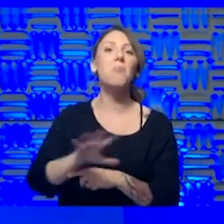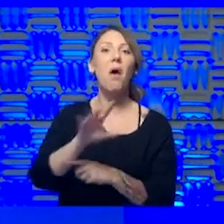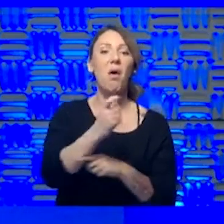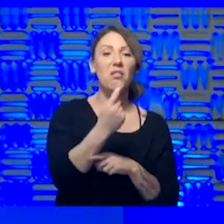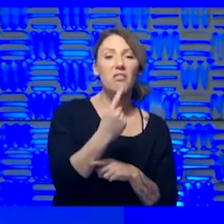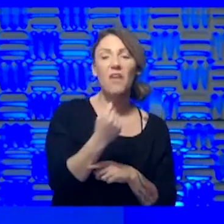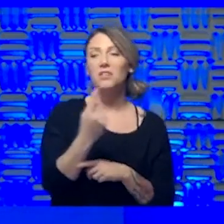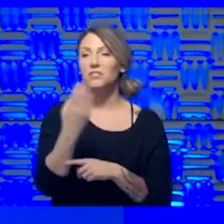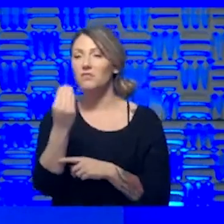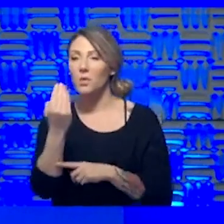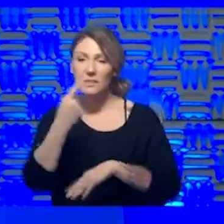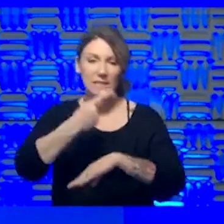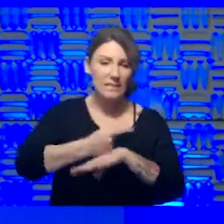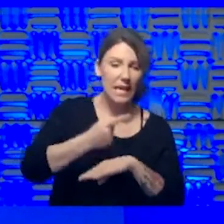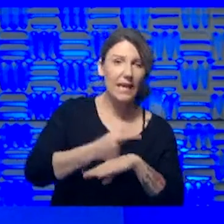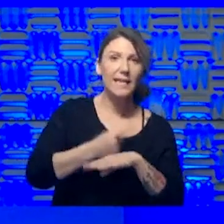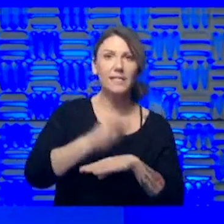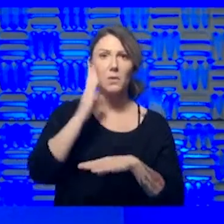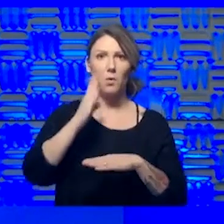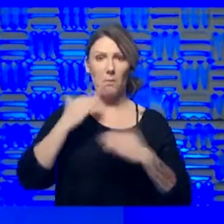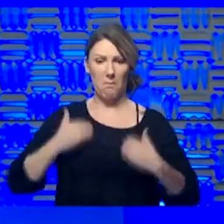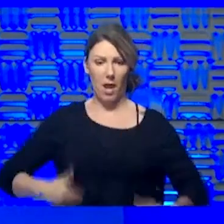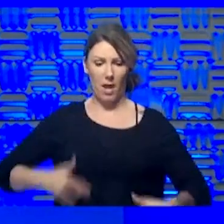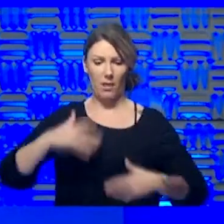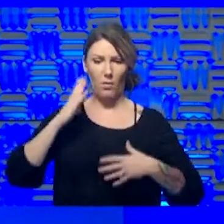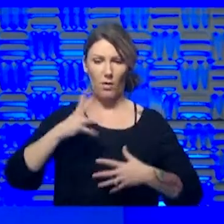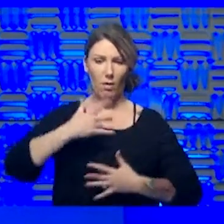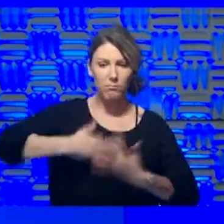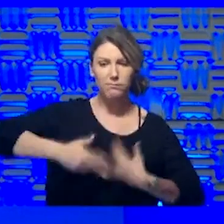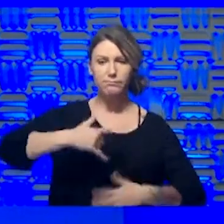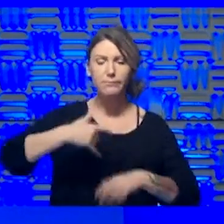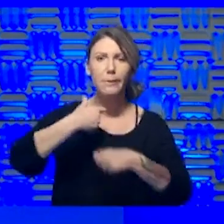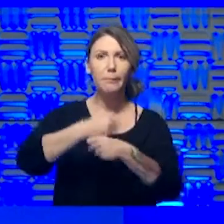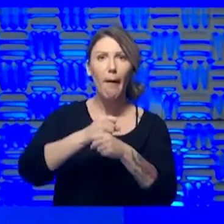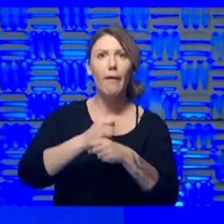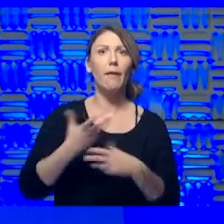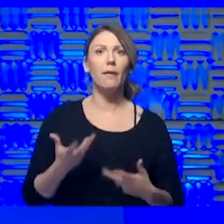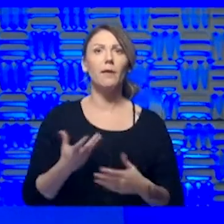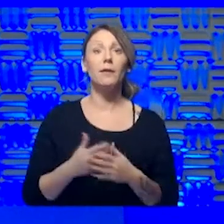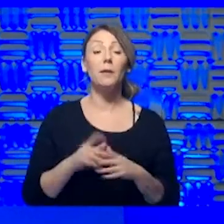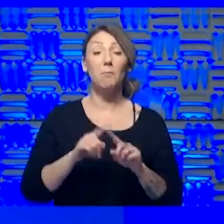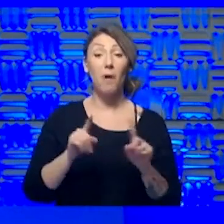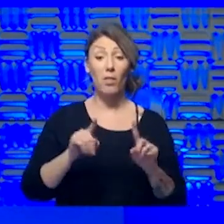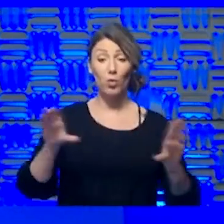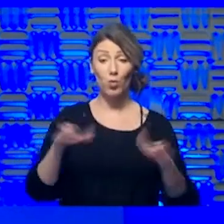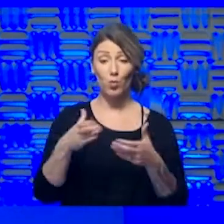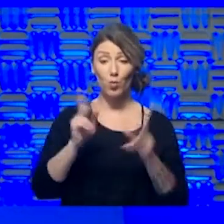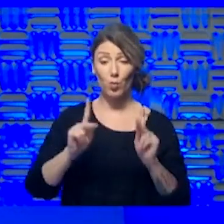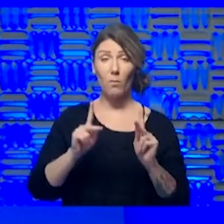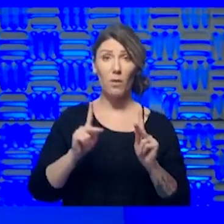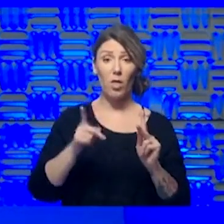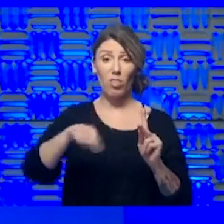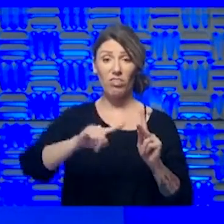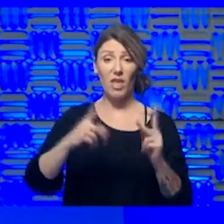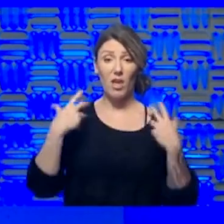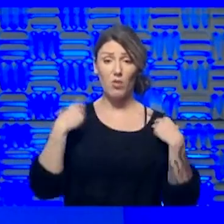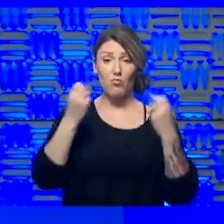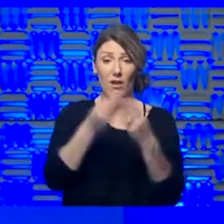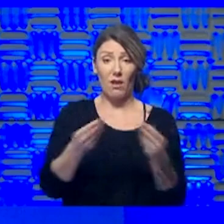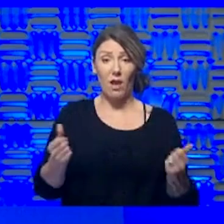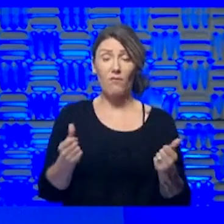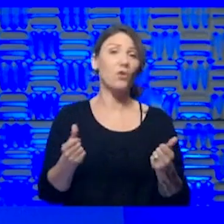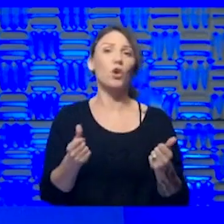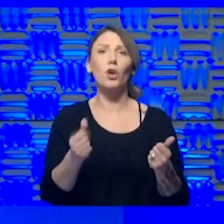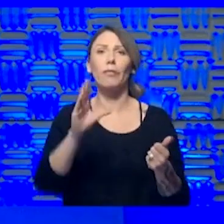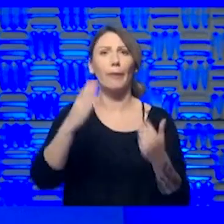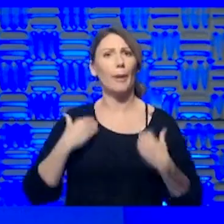IgG-type antibodies, these long-lasting antibodies. But there is a subset of population that, even though they recover and get well, do not make antibodies at